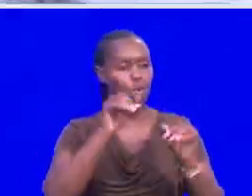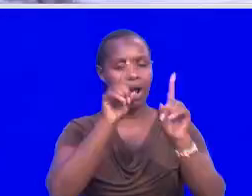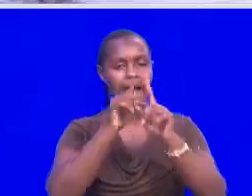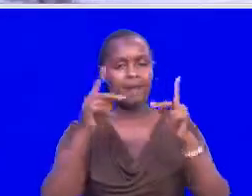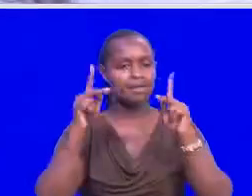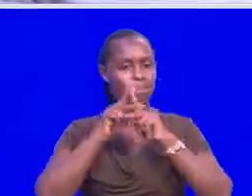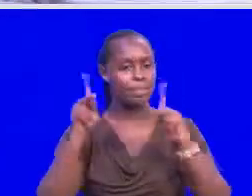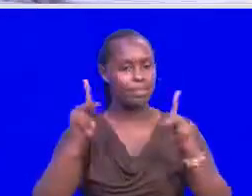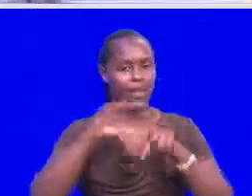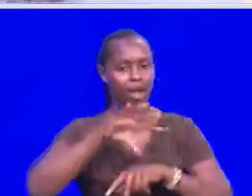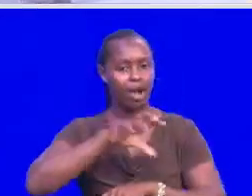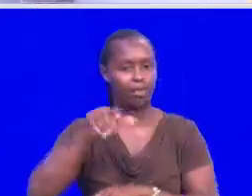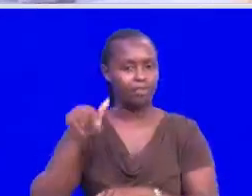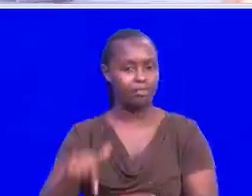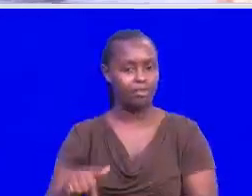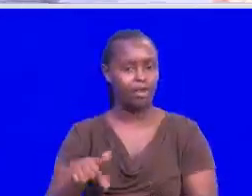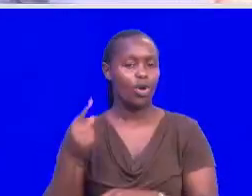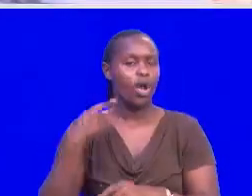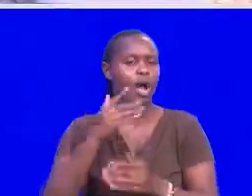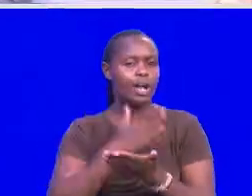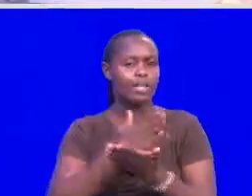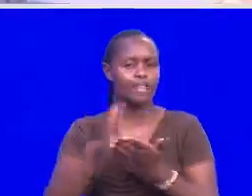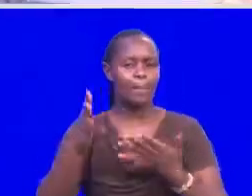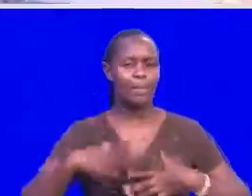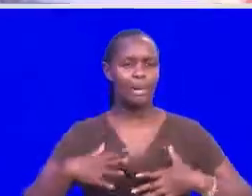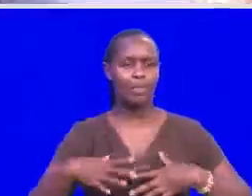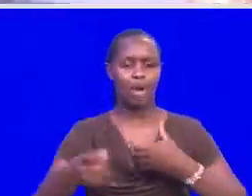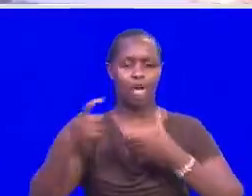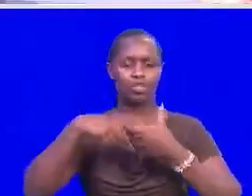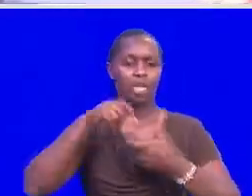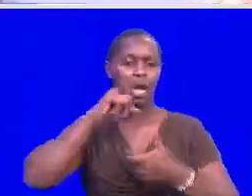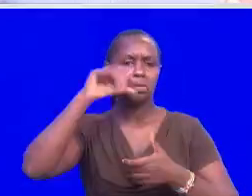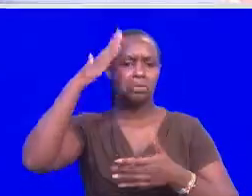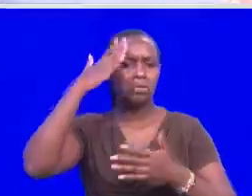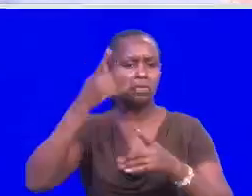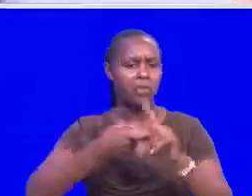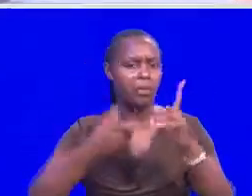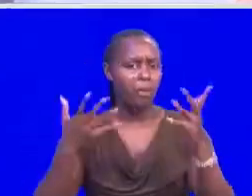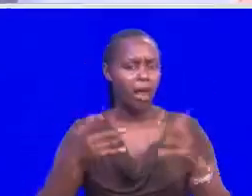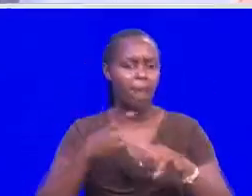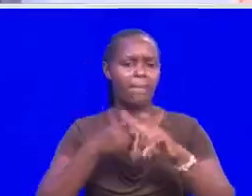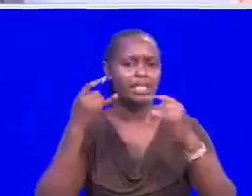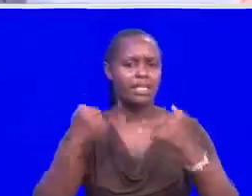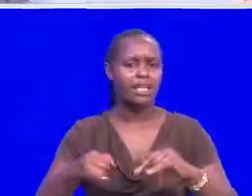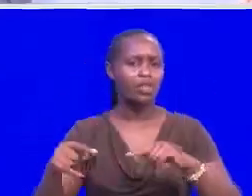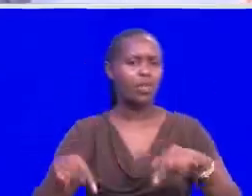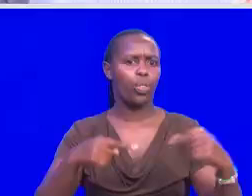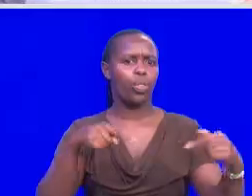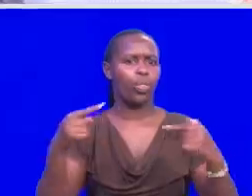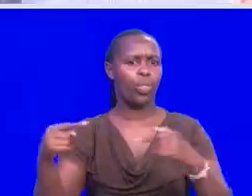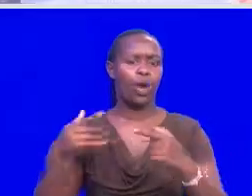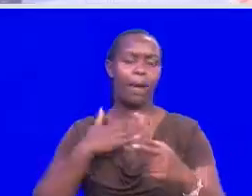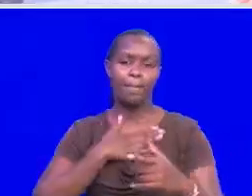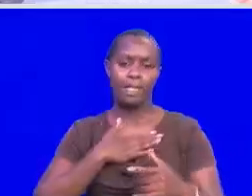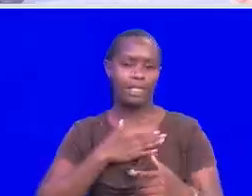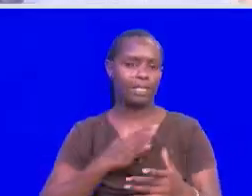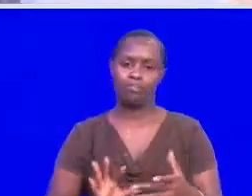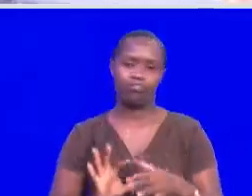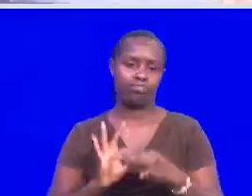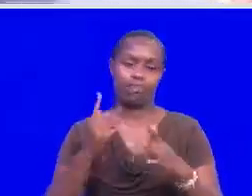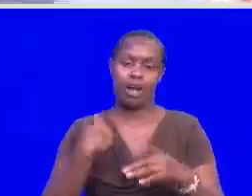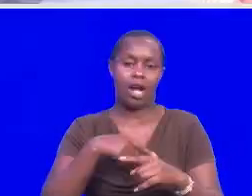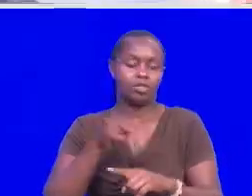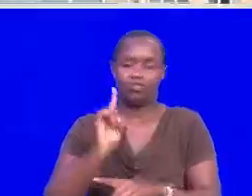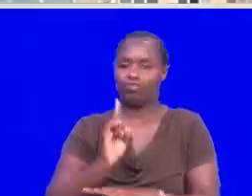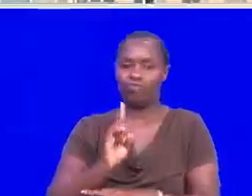this county. We do not want kuna watu wametu join, sijui wametumwa na kina nani, that are trying to cause chaos. Do not associate that with us as the youth who